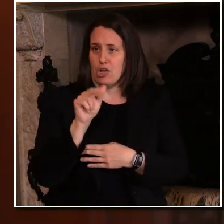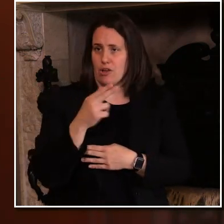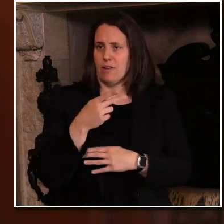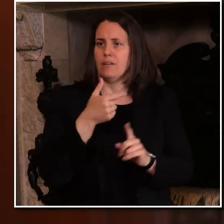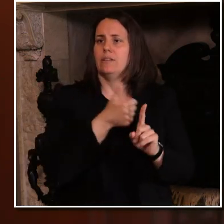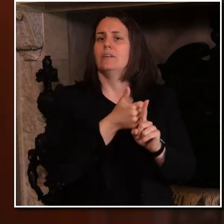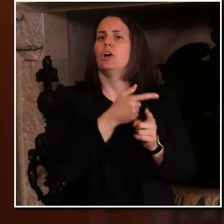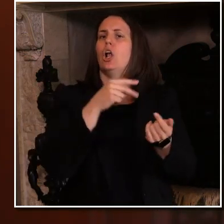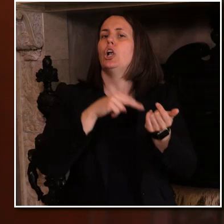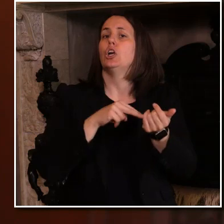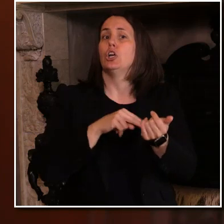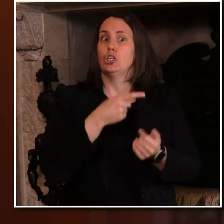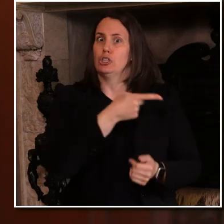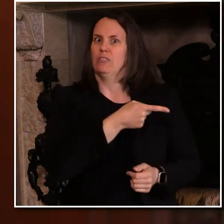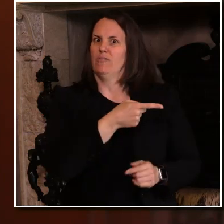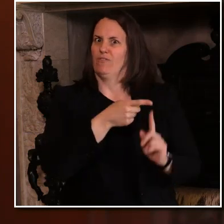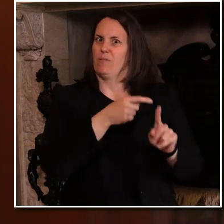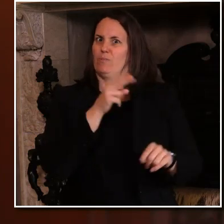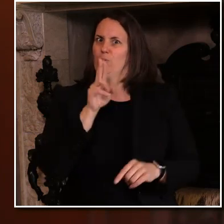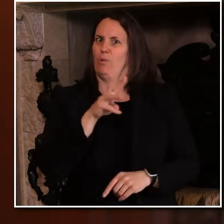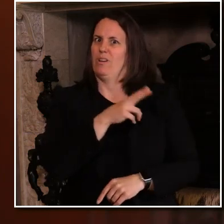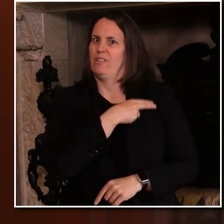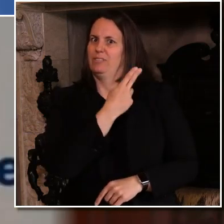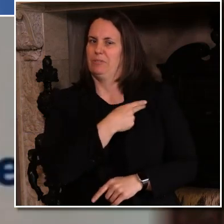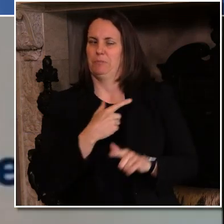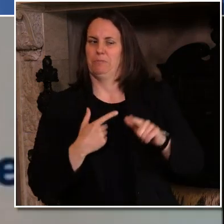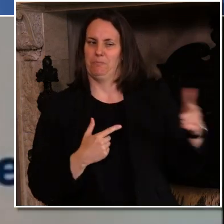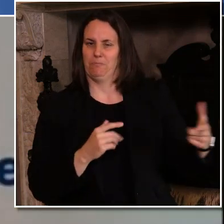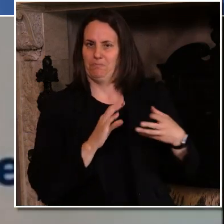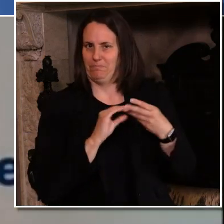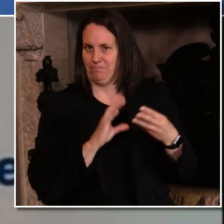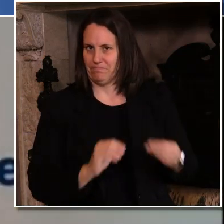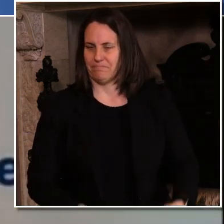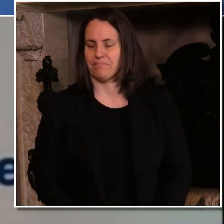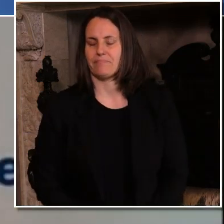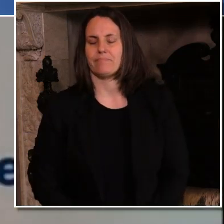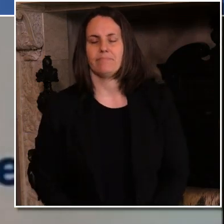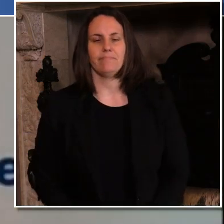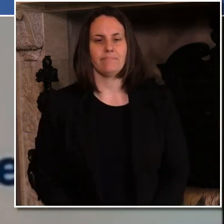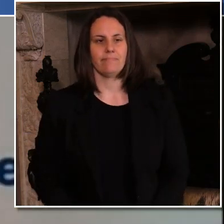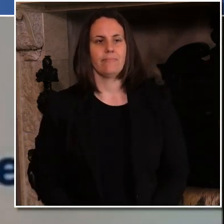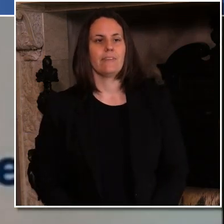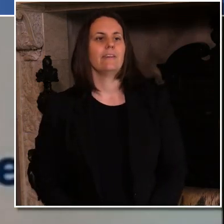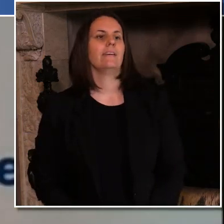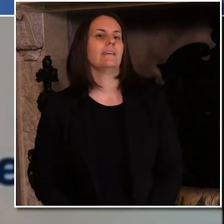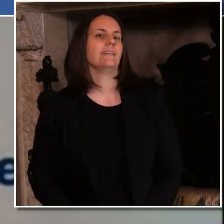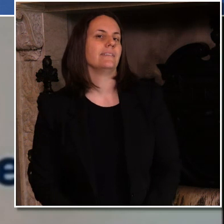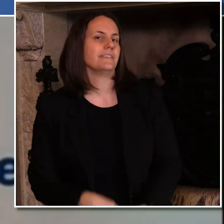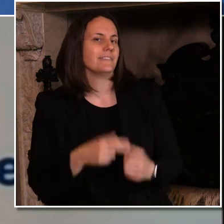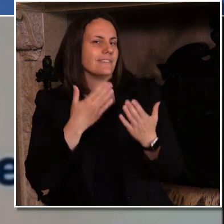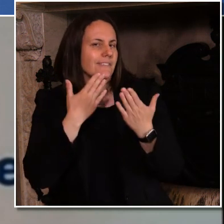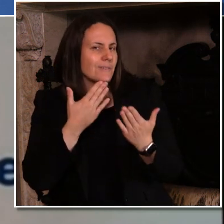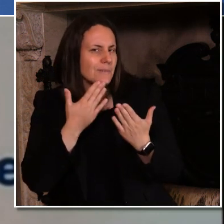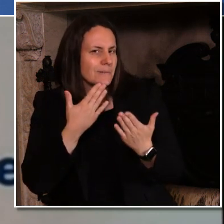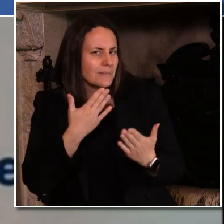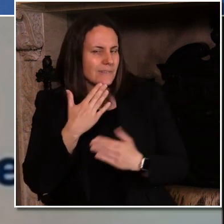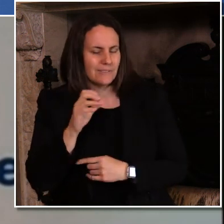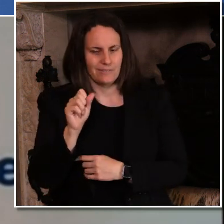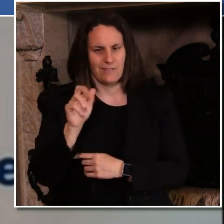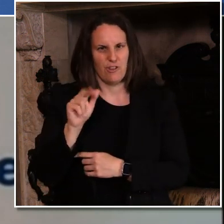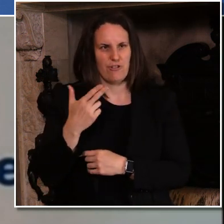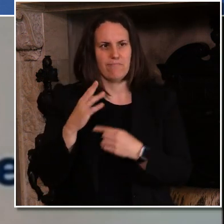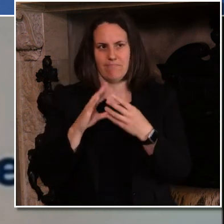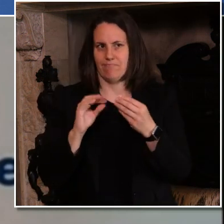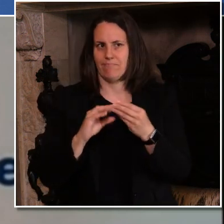lines of this crisis. Sarah? Thank you. I'd like to share a little bit about what